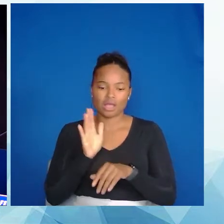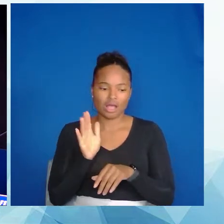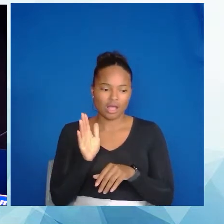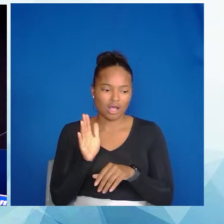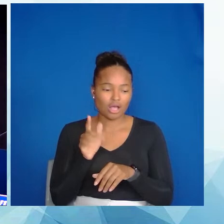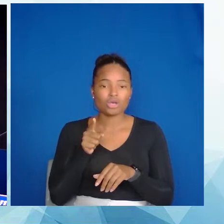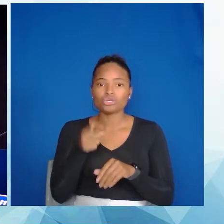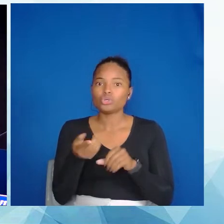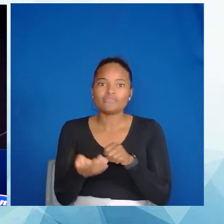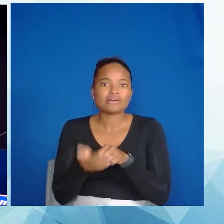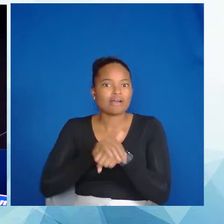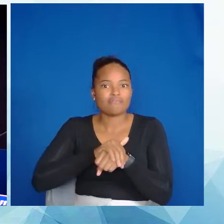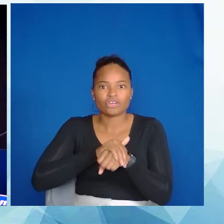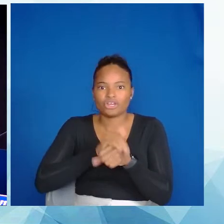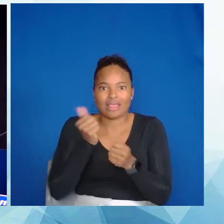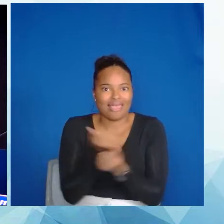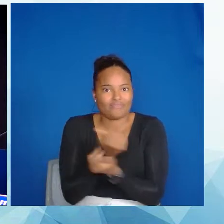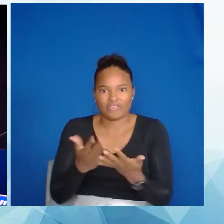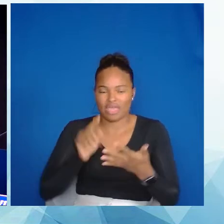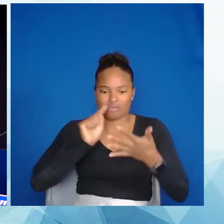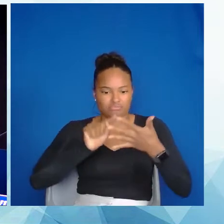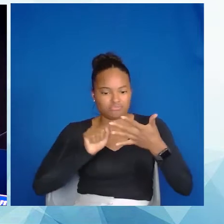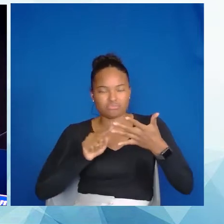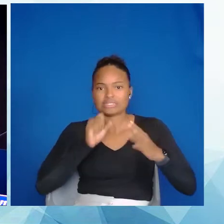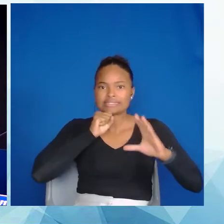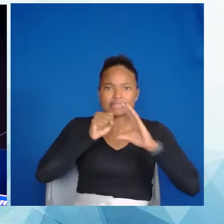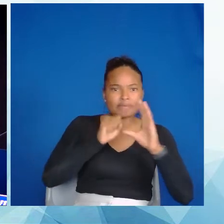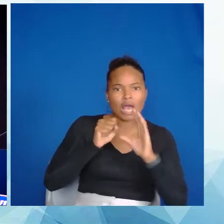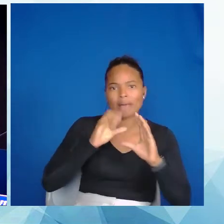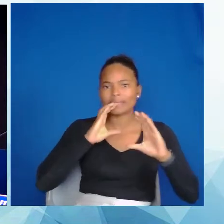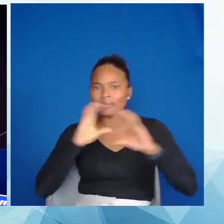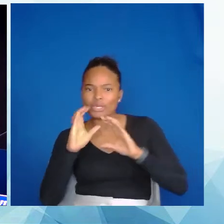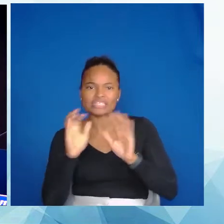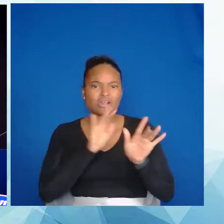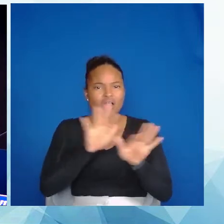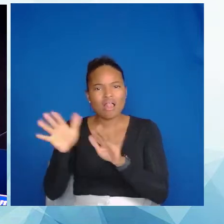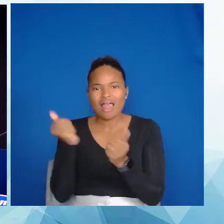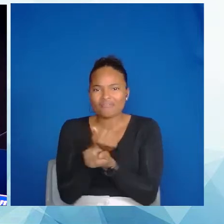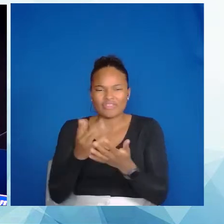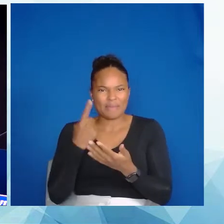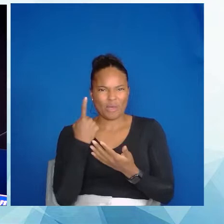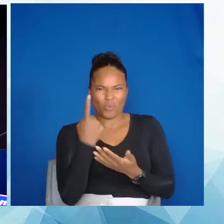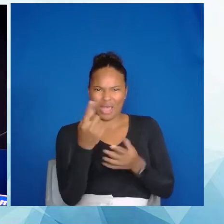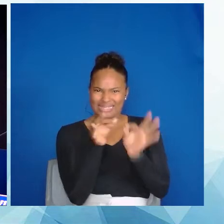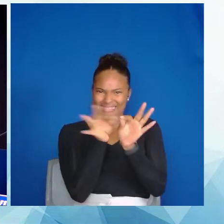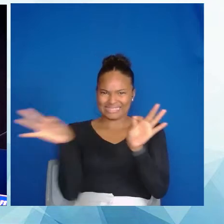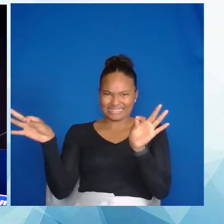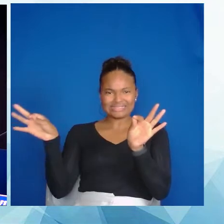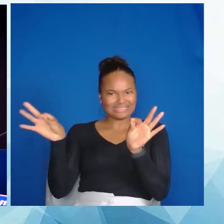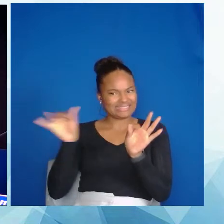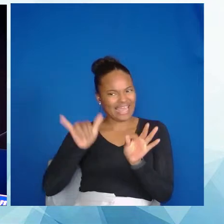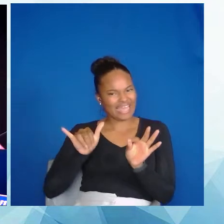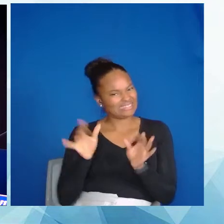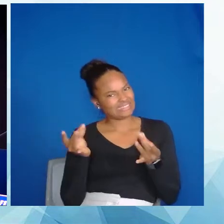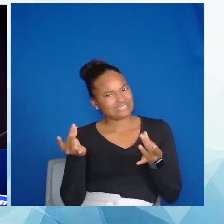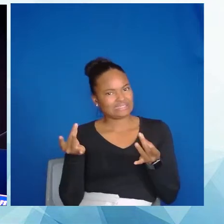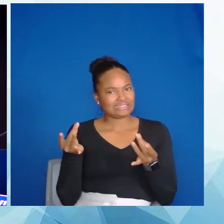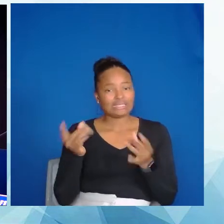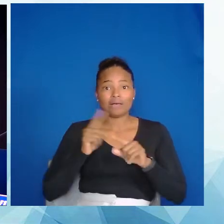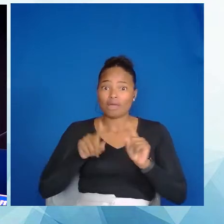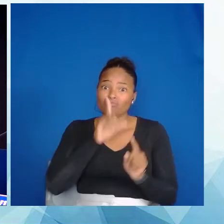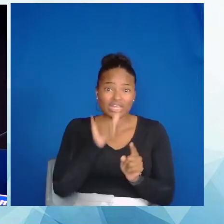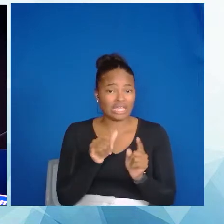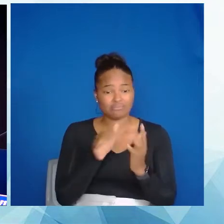you've covered all of the bases, SIMCOM, communication, everything. It's just that one phrasing that bothers me. But other than that, it's beautiful